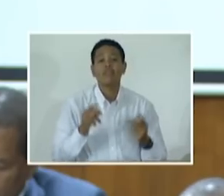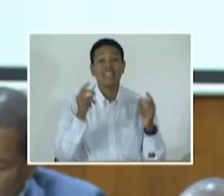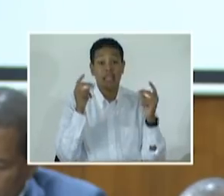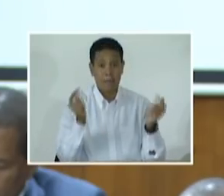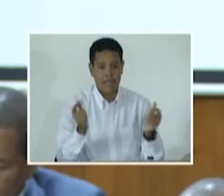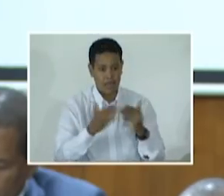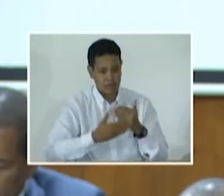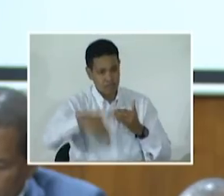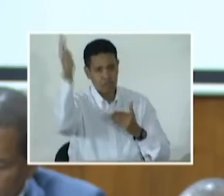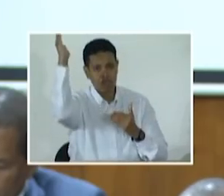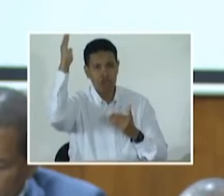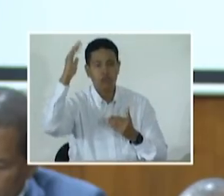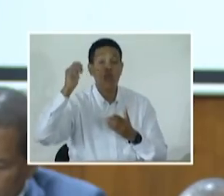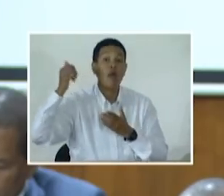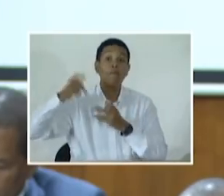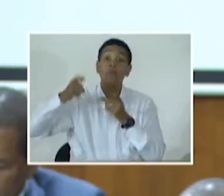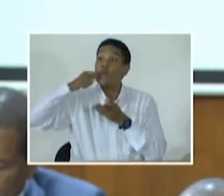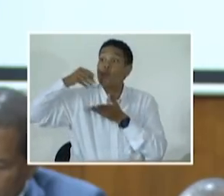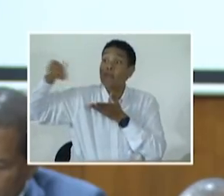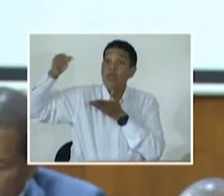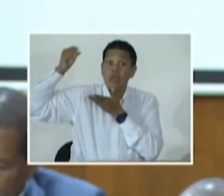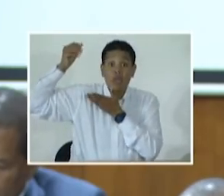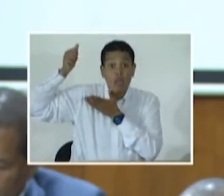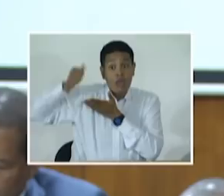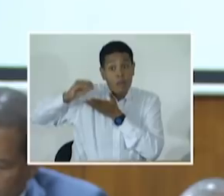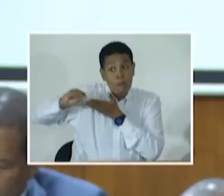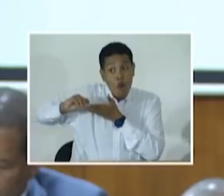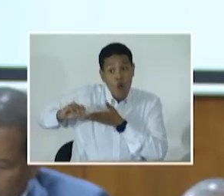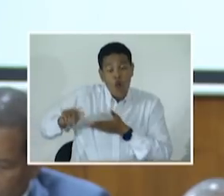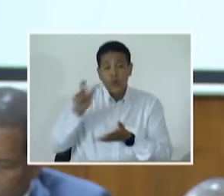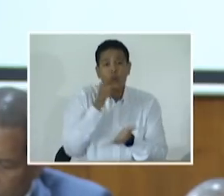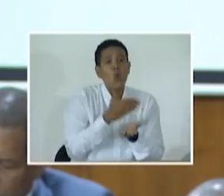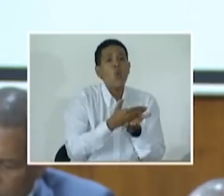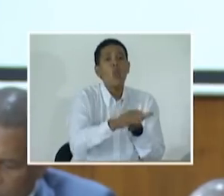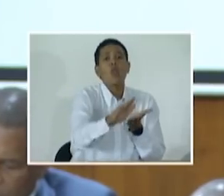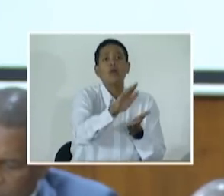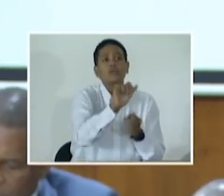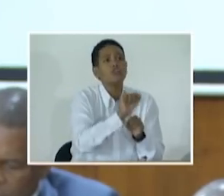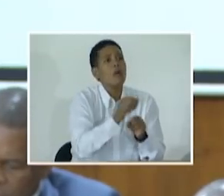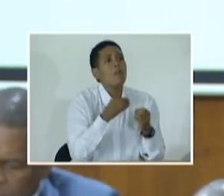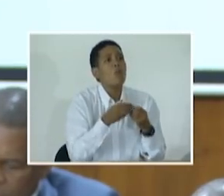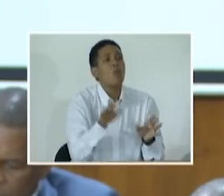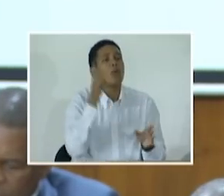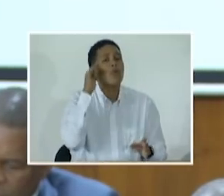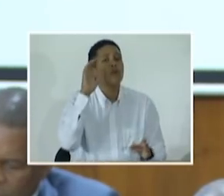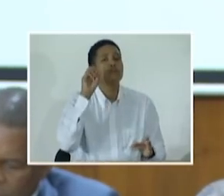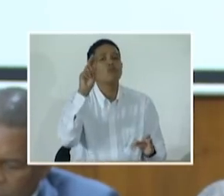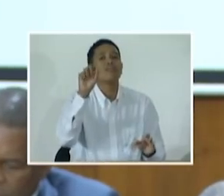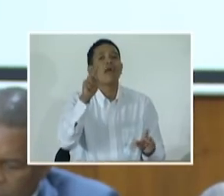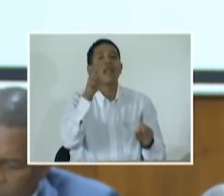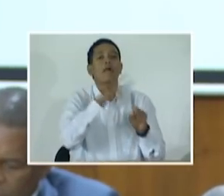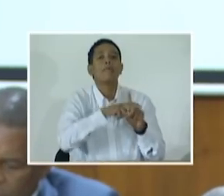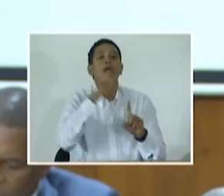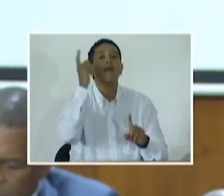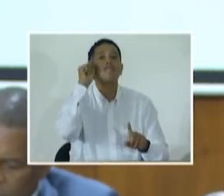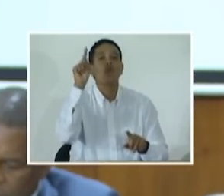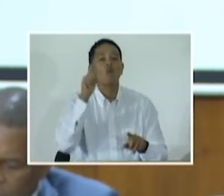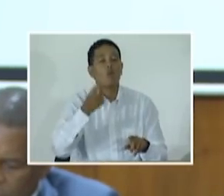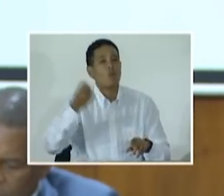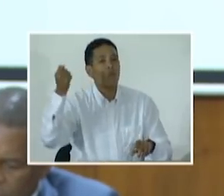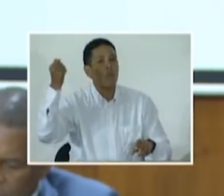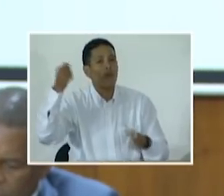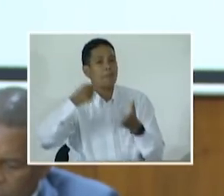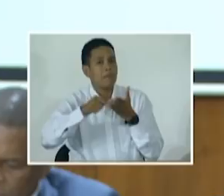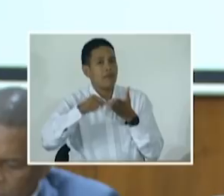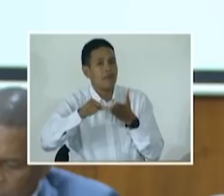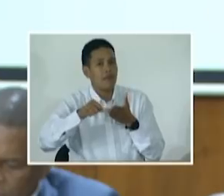immediately, mortgagors who are laid off can apply for a moratorium